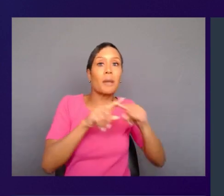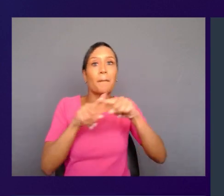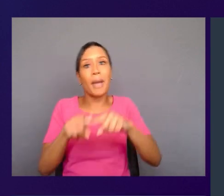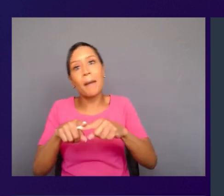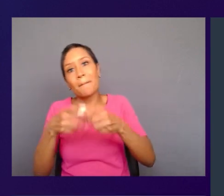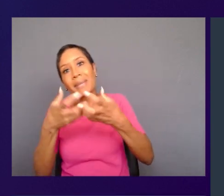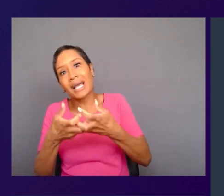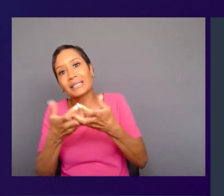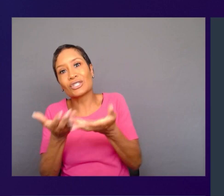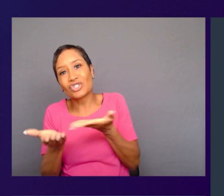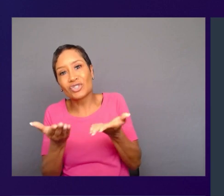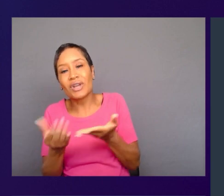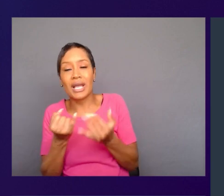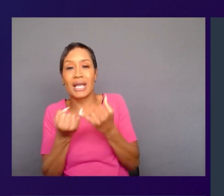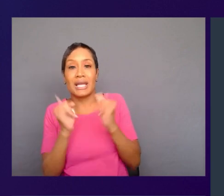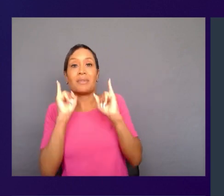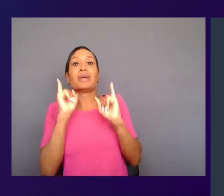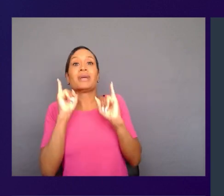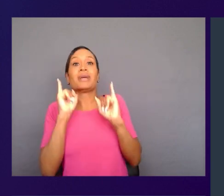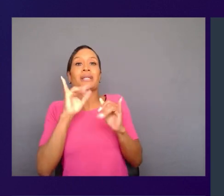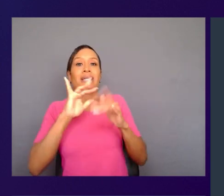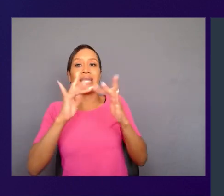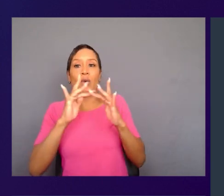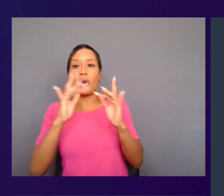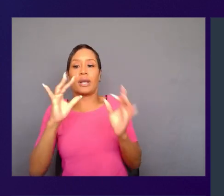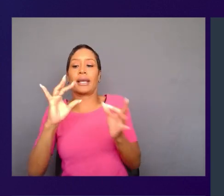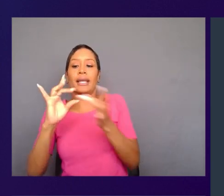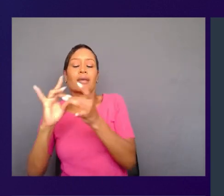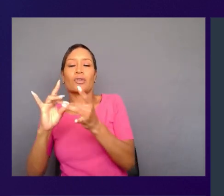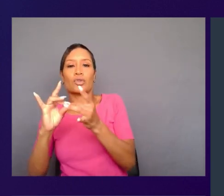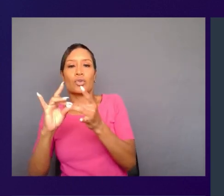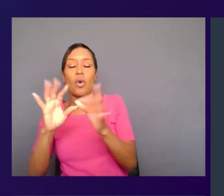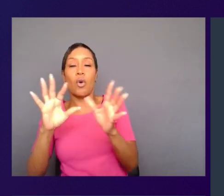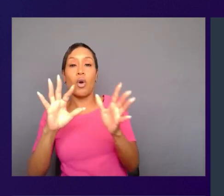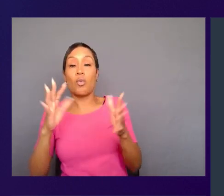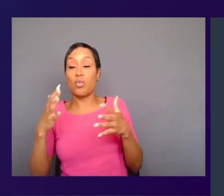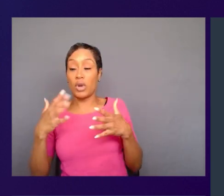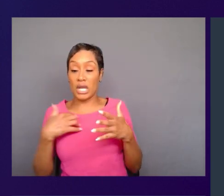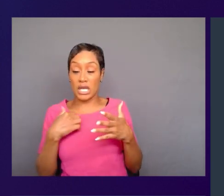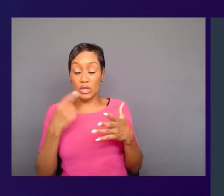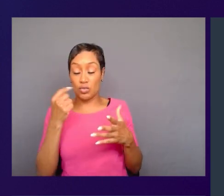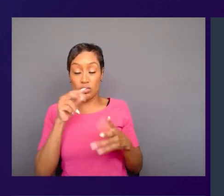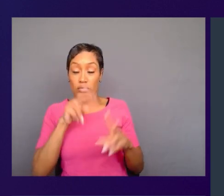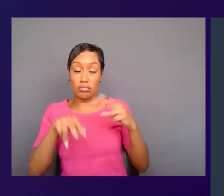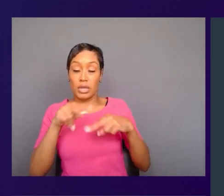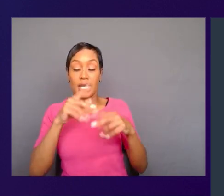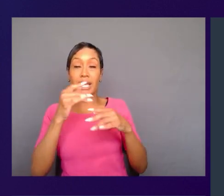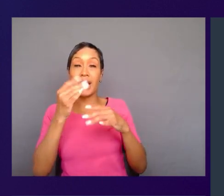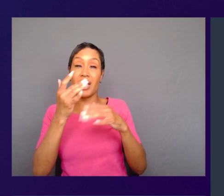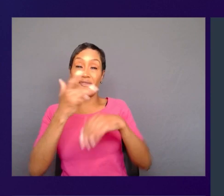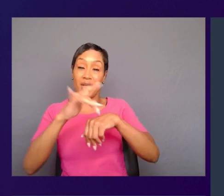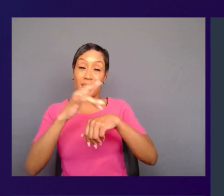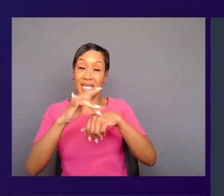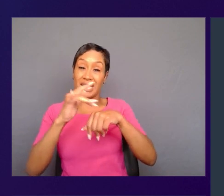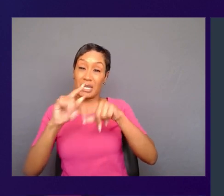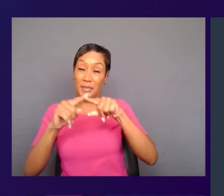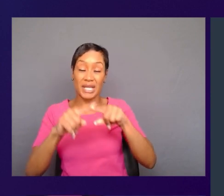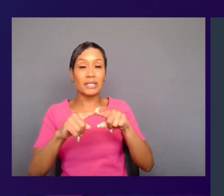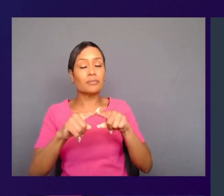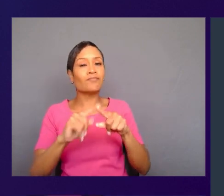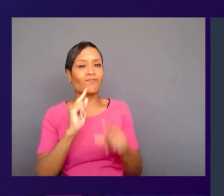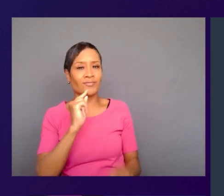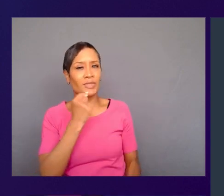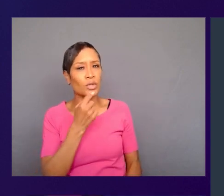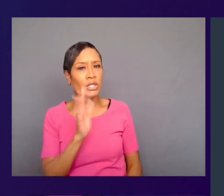and independent network connectivity. And so we take availability zone independence very seriously. And that's going to allow